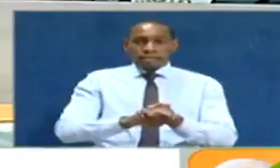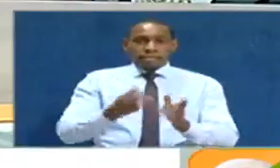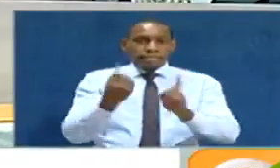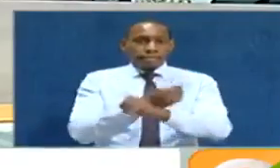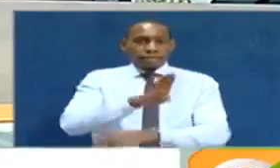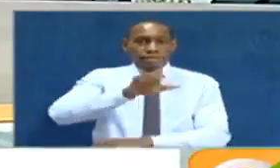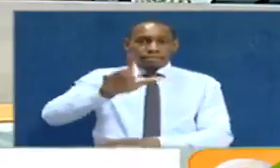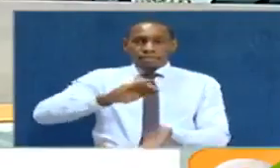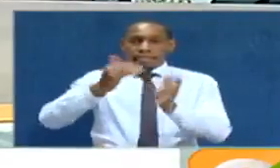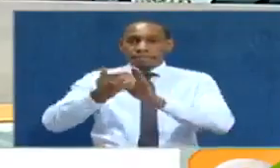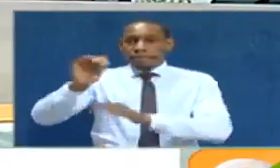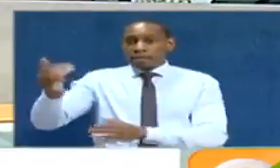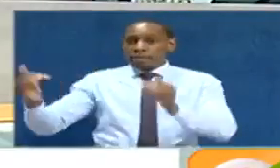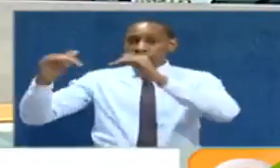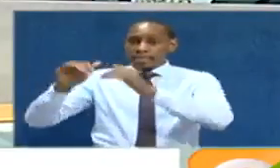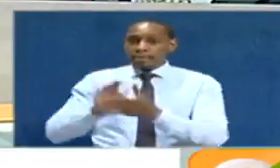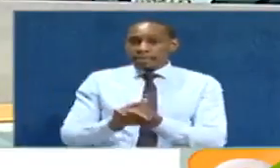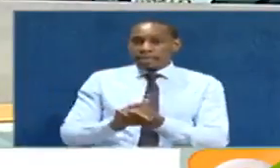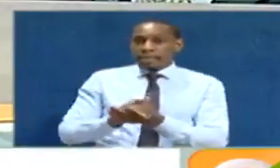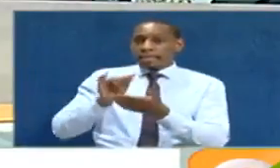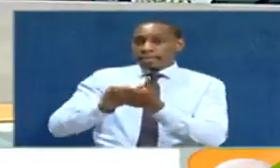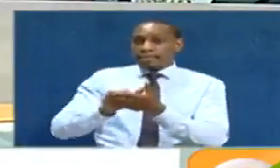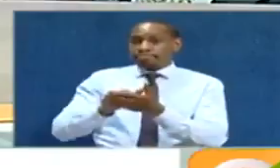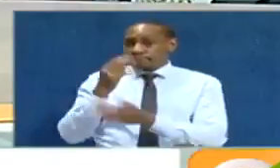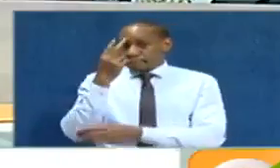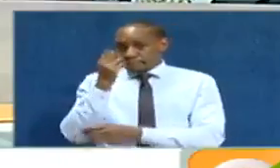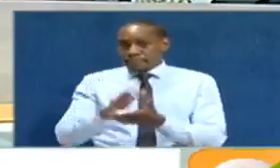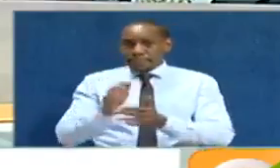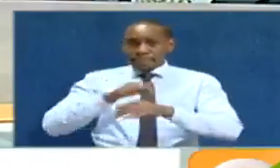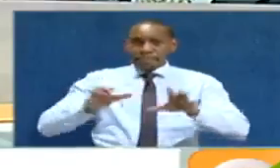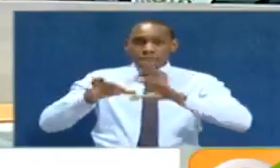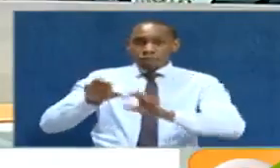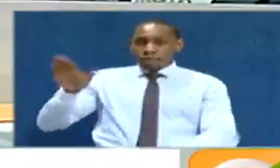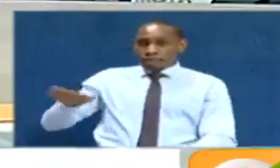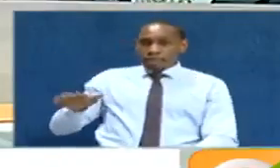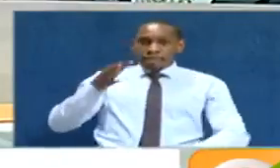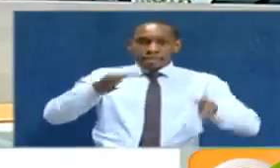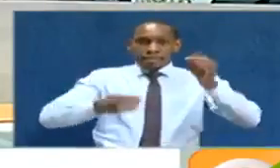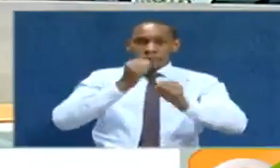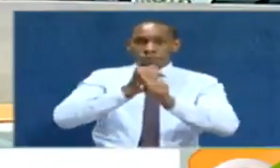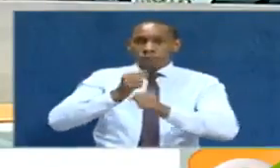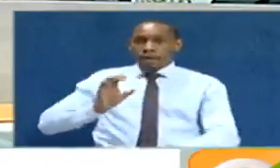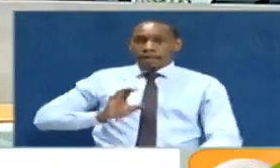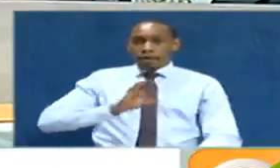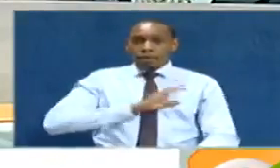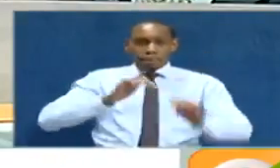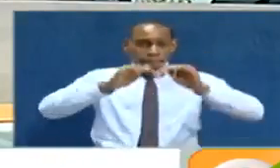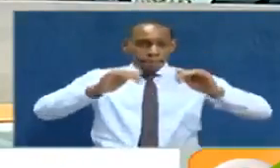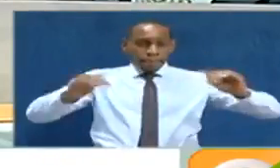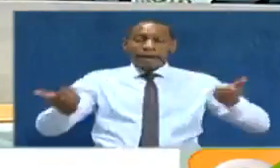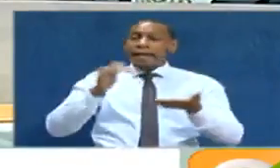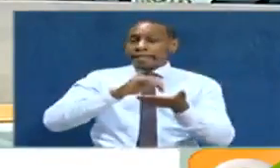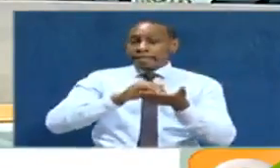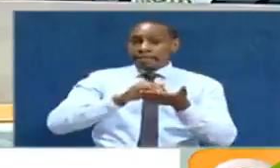bills sent to county assemblies was suspect. This as the Joint Parliamentary Justice and Legal Affairs Committee is split once